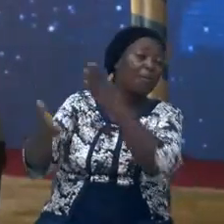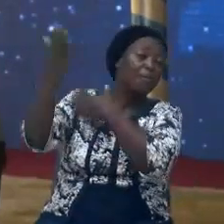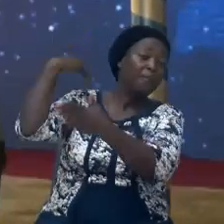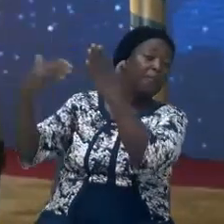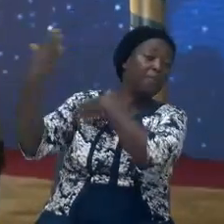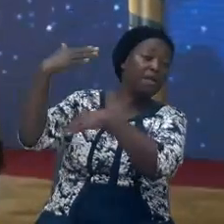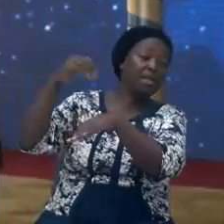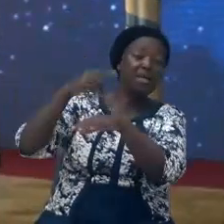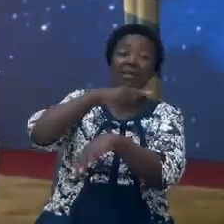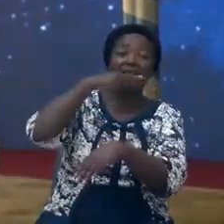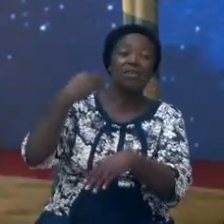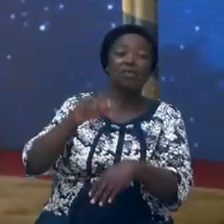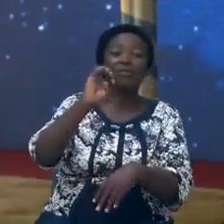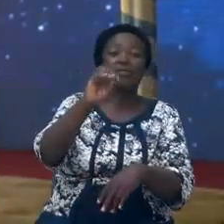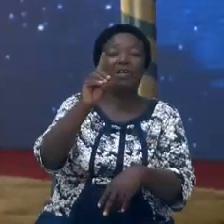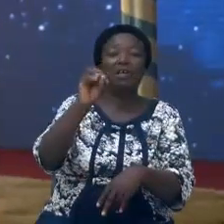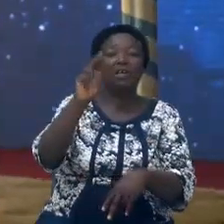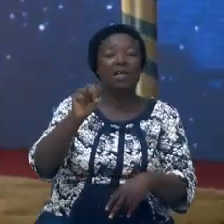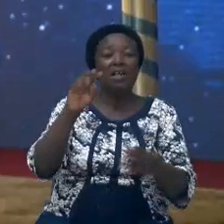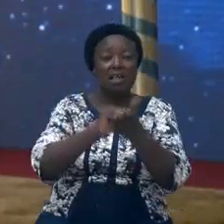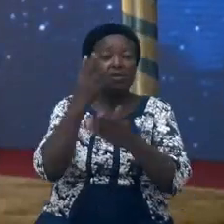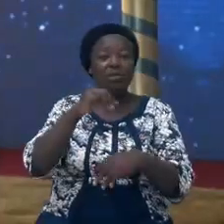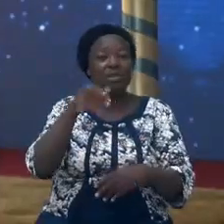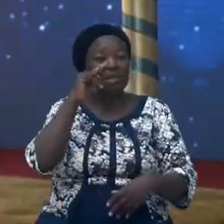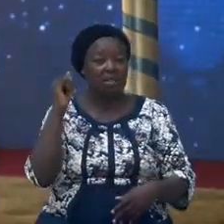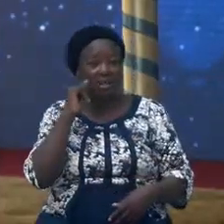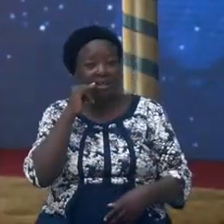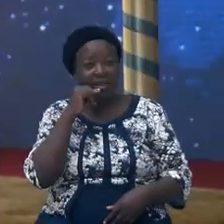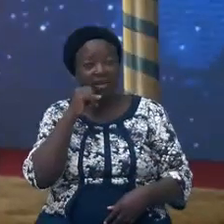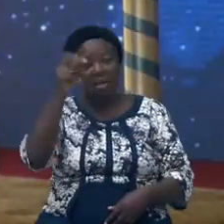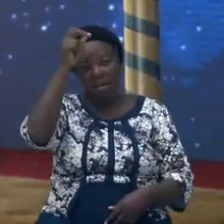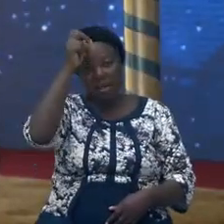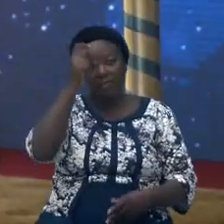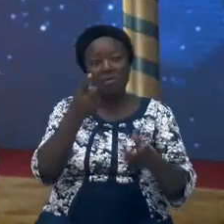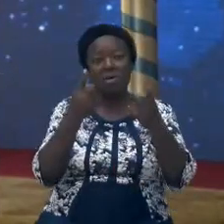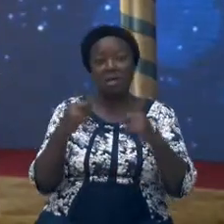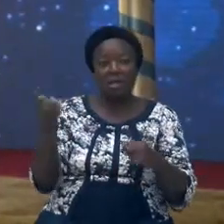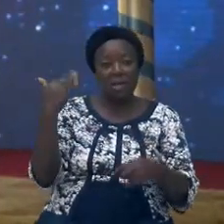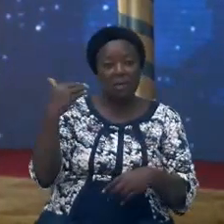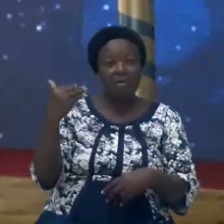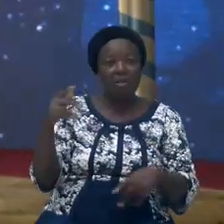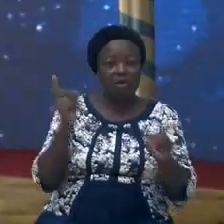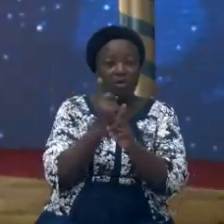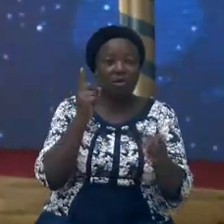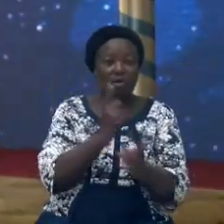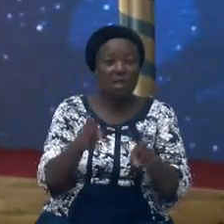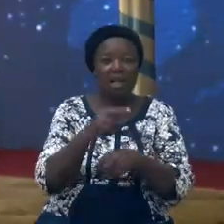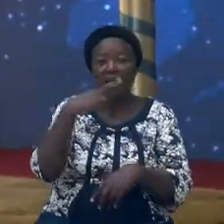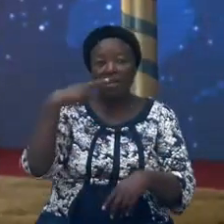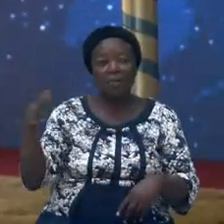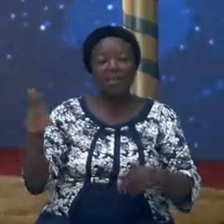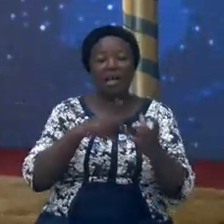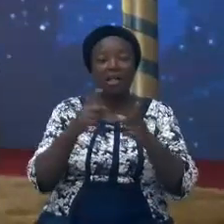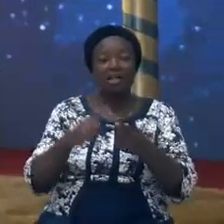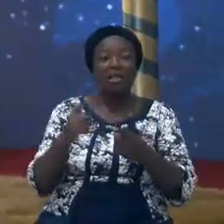here in the past at the gardein of eden that was a yesterday satan